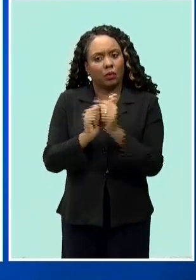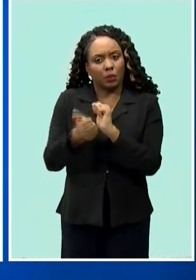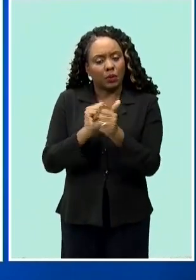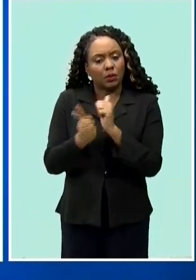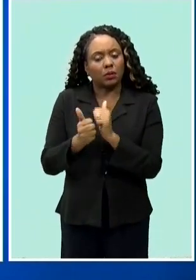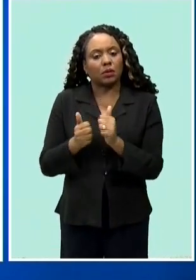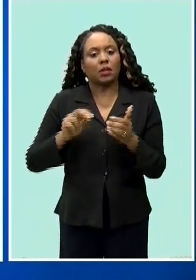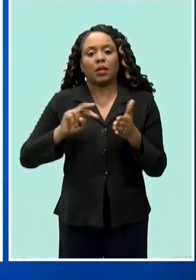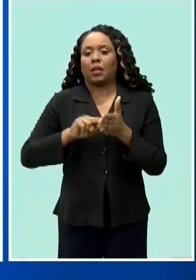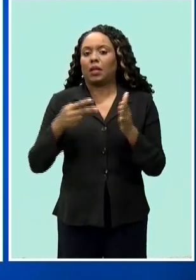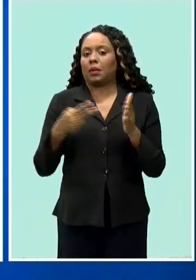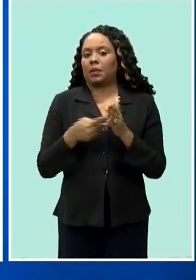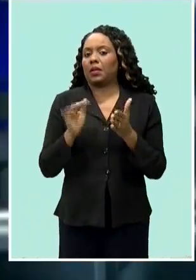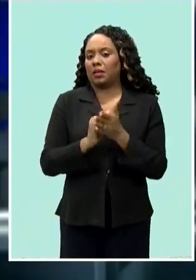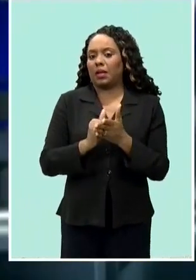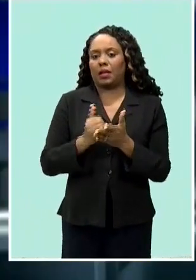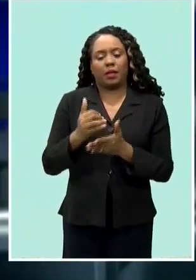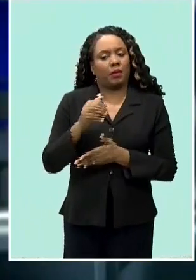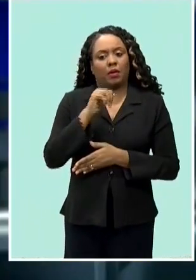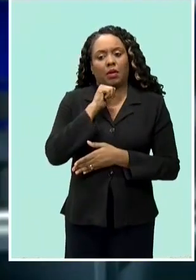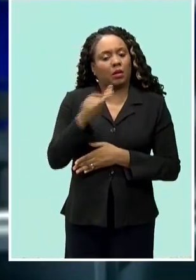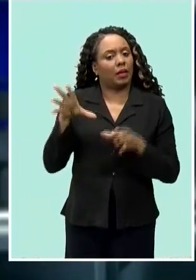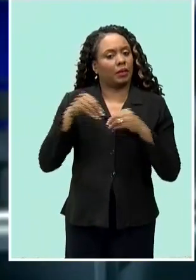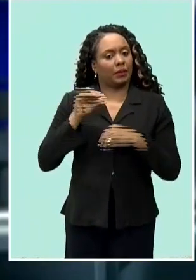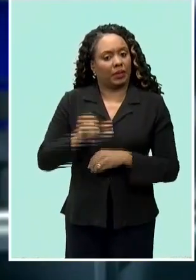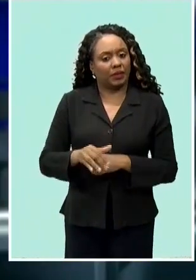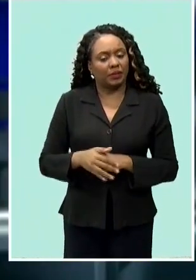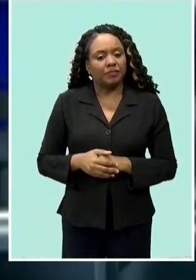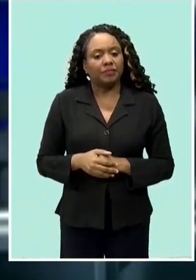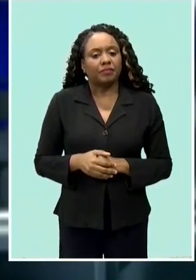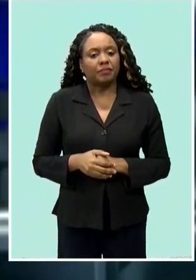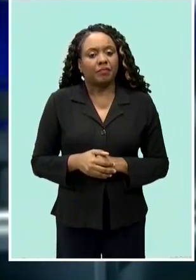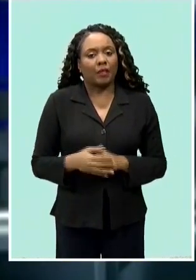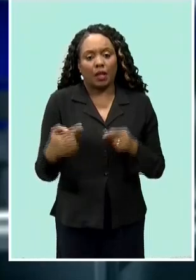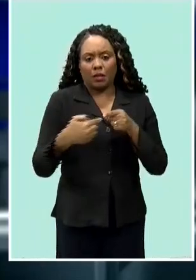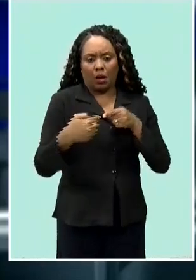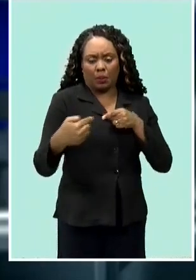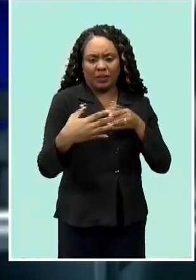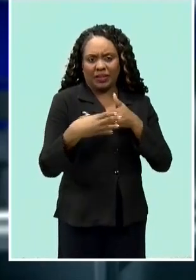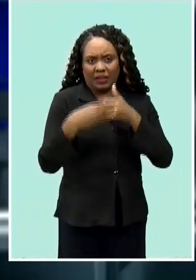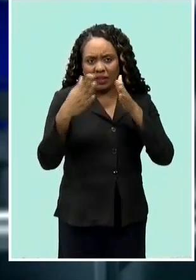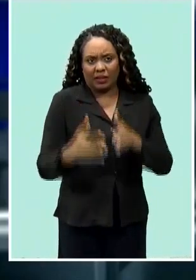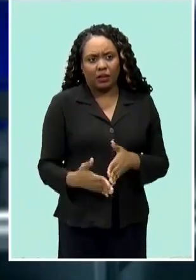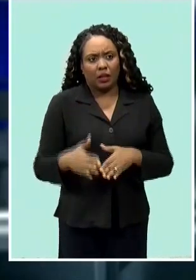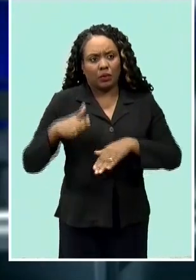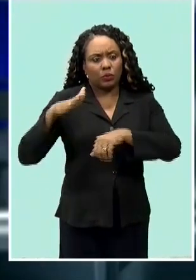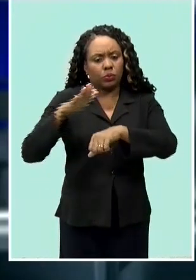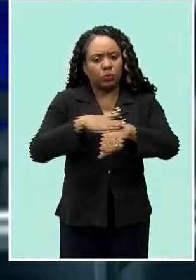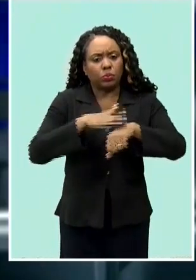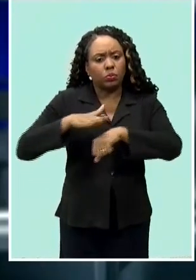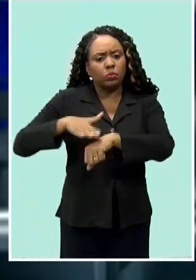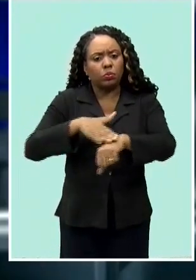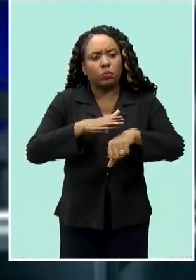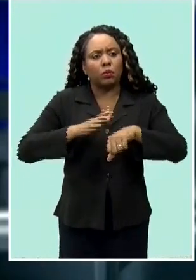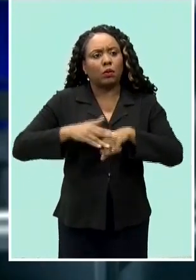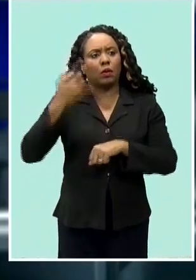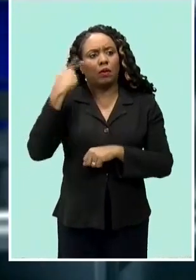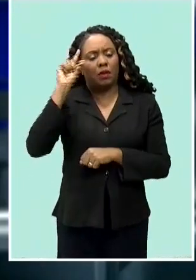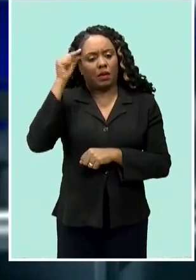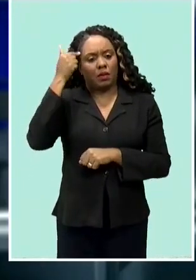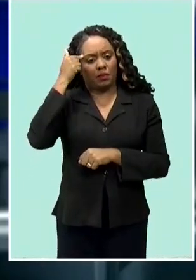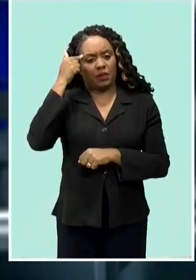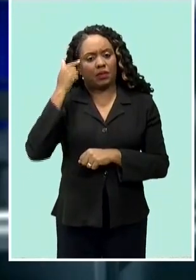they're going to eat your lunch. And while he supports the bill, the opposition leader had a word of caution for the government. Bishop